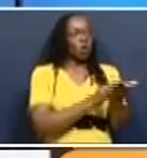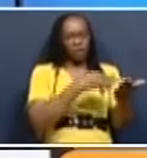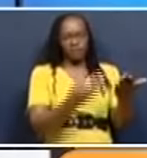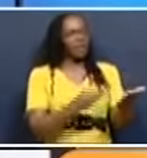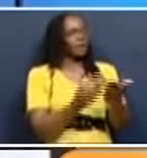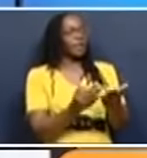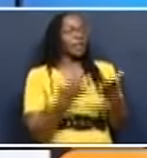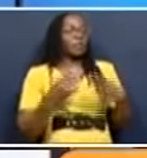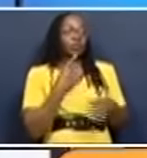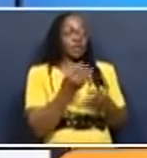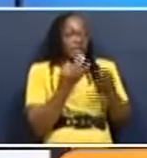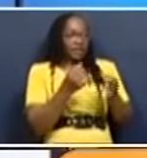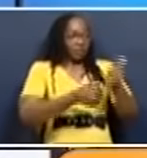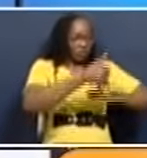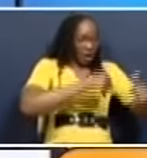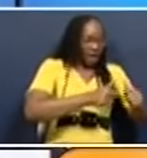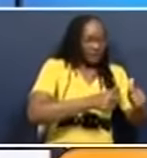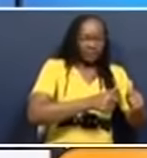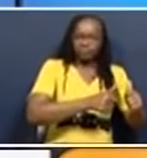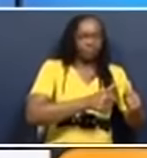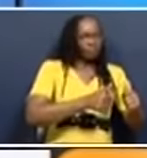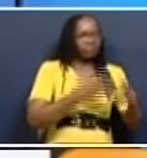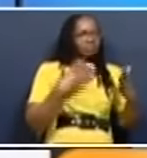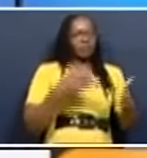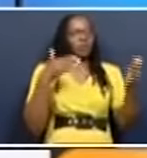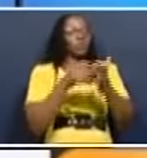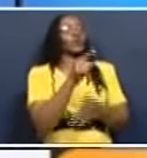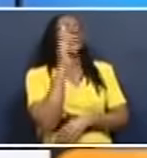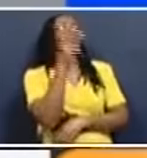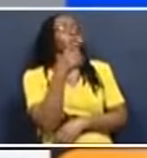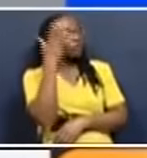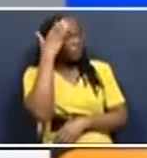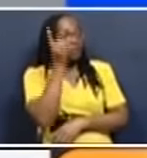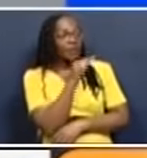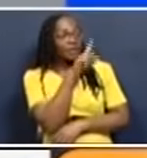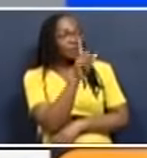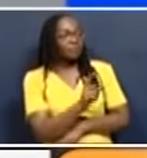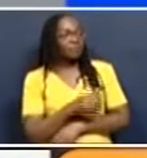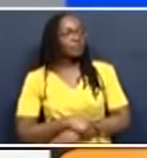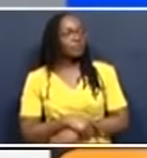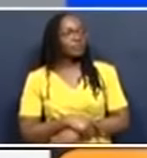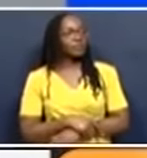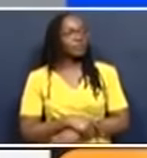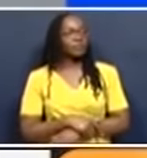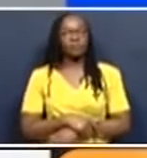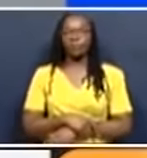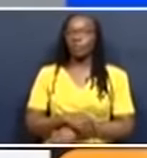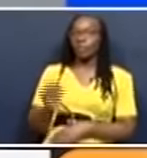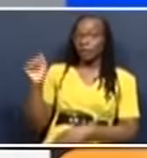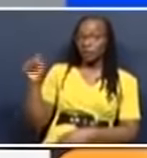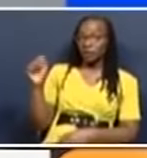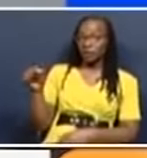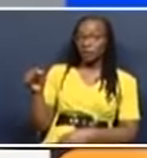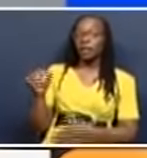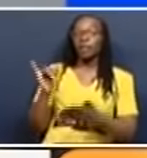corruption will be strongly resisted by the graft networks. Are you aware of this? Well, I think we have seen that happen. With